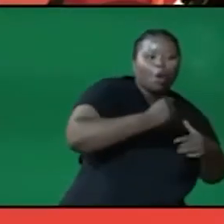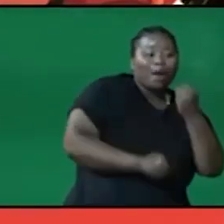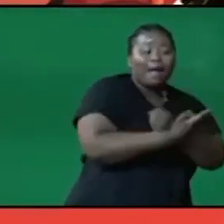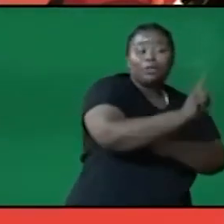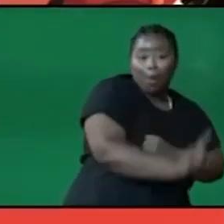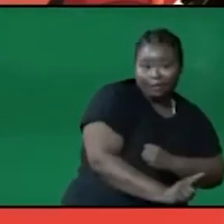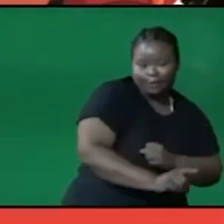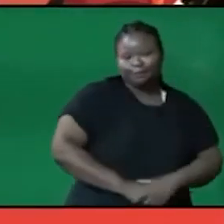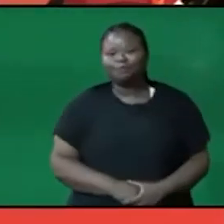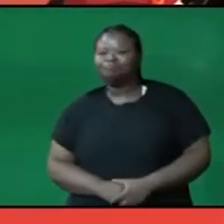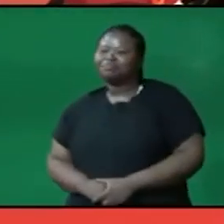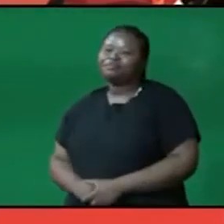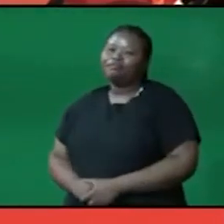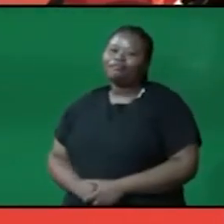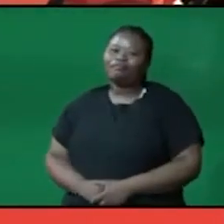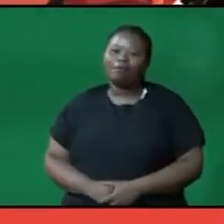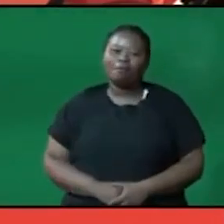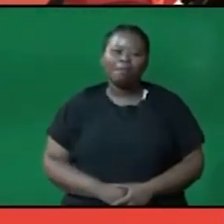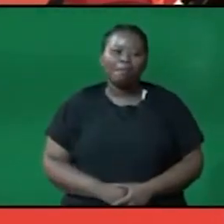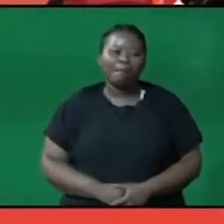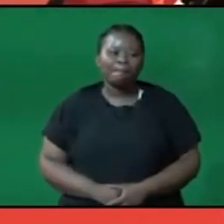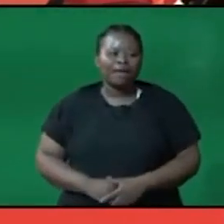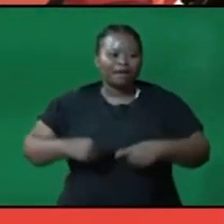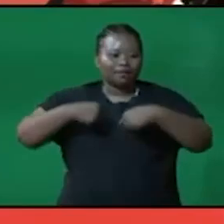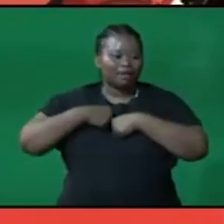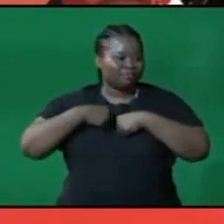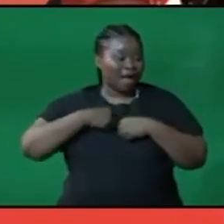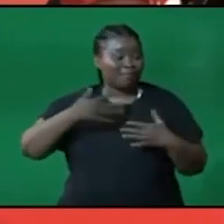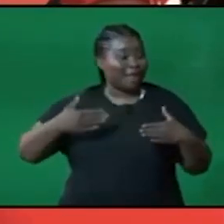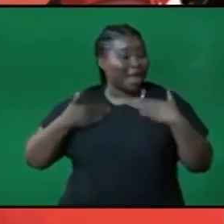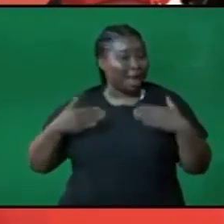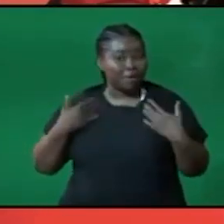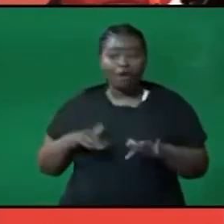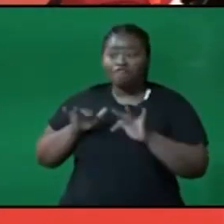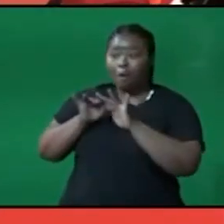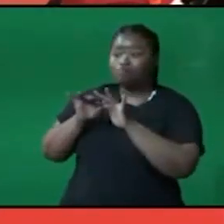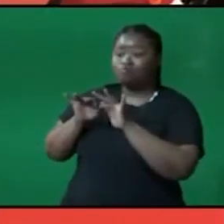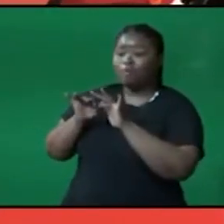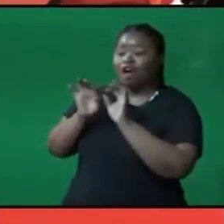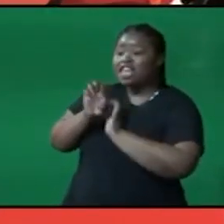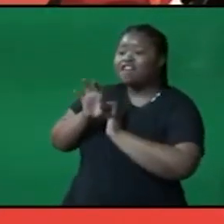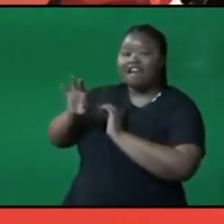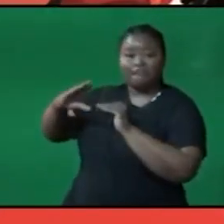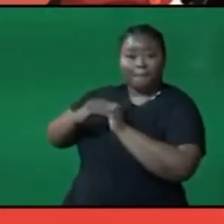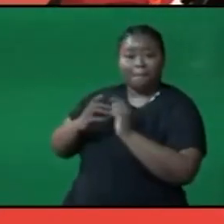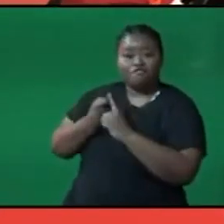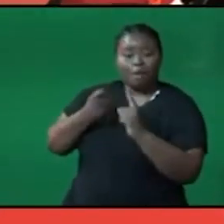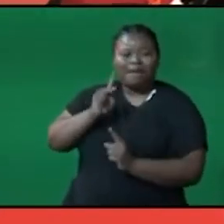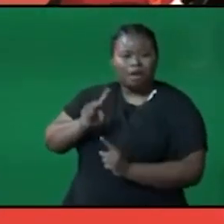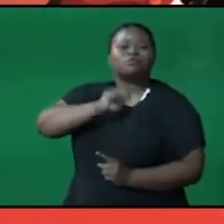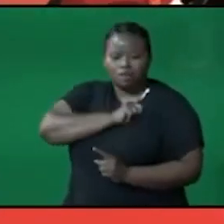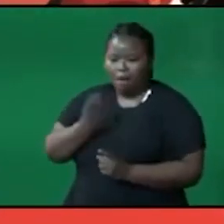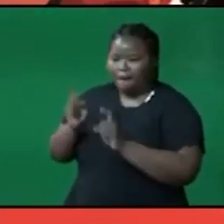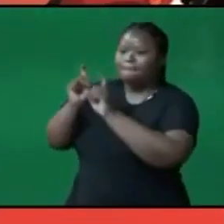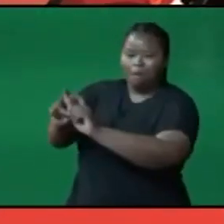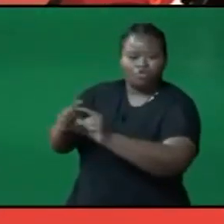happen. Comrades, I'm happy that the comrades of KZN are determined to go and